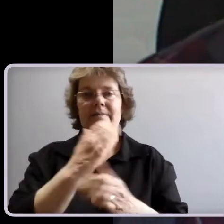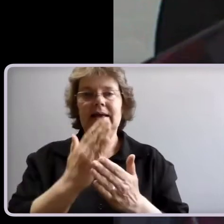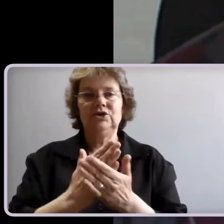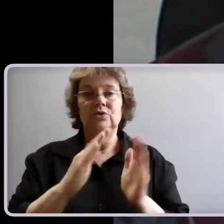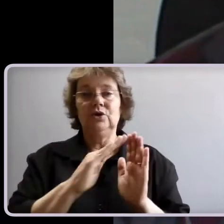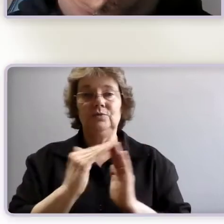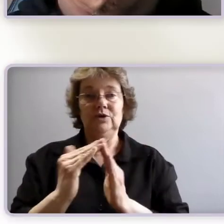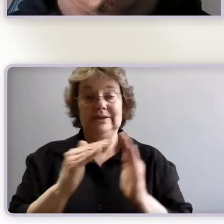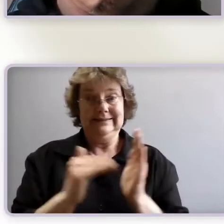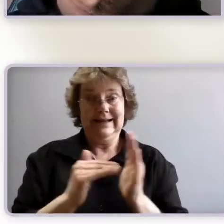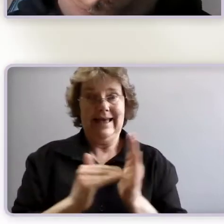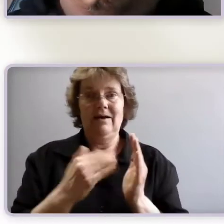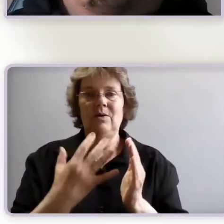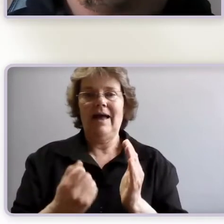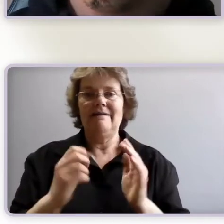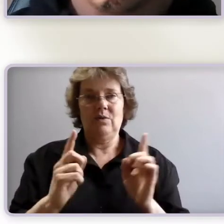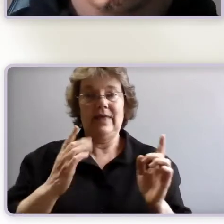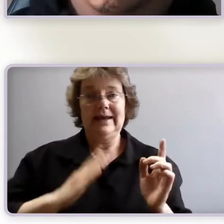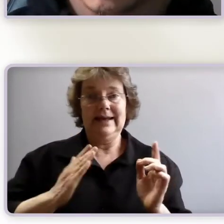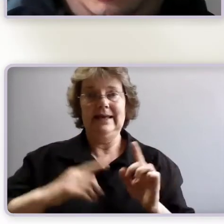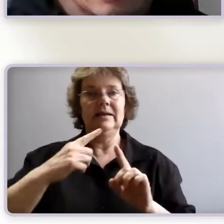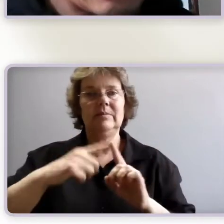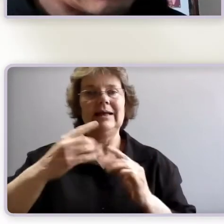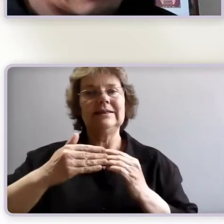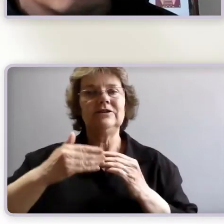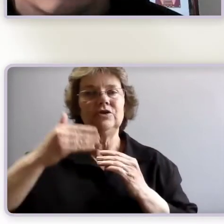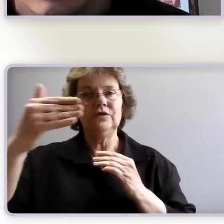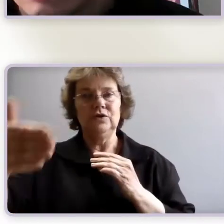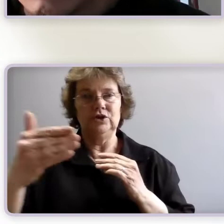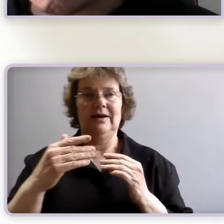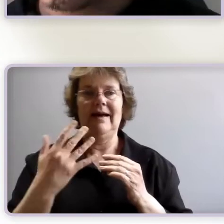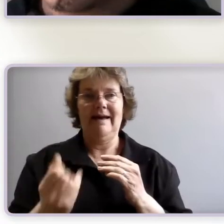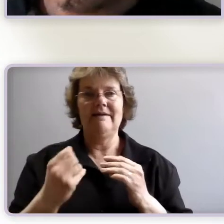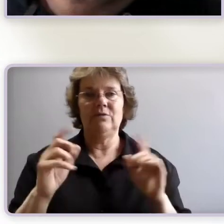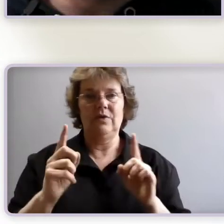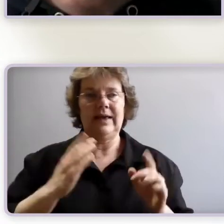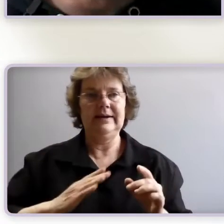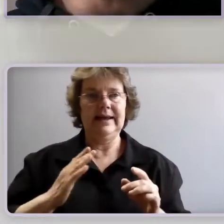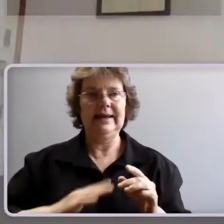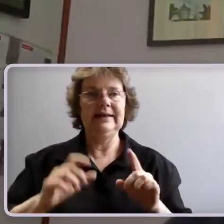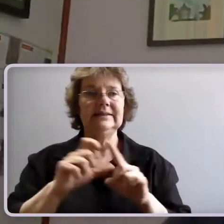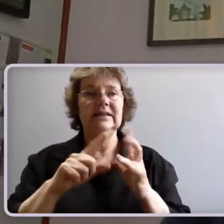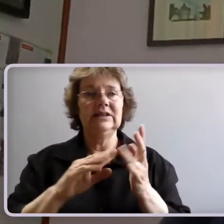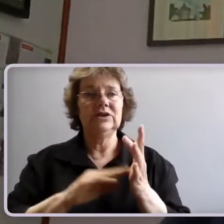future. Dominic? Yes, thanks.